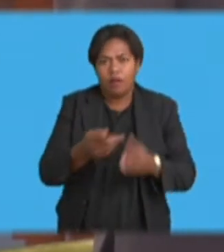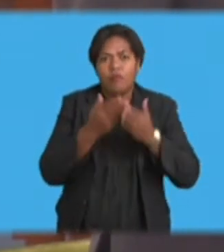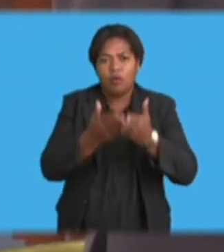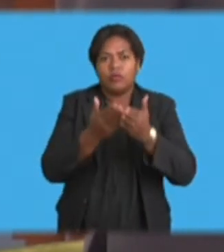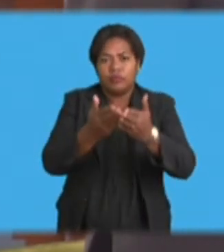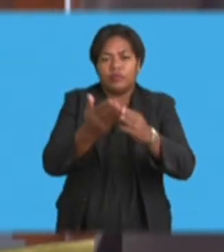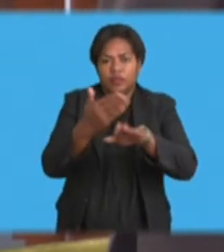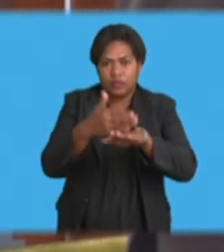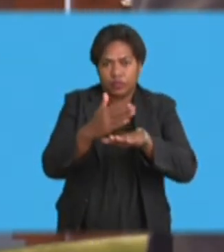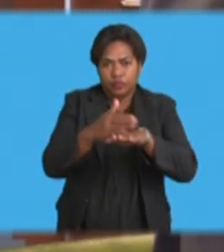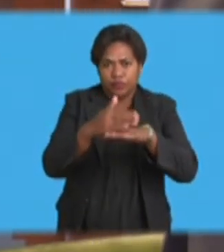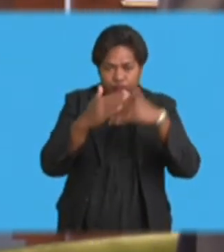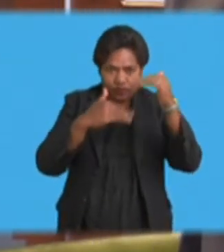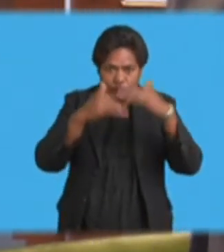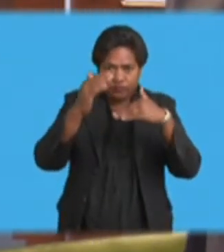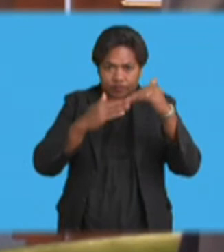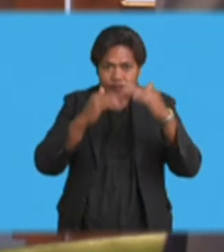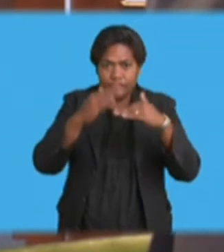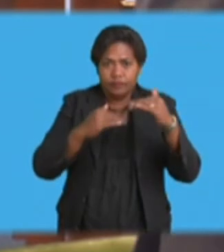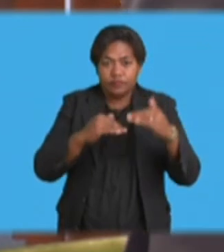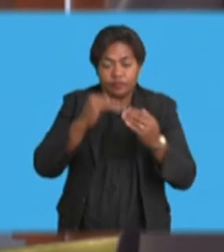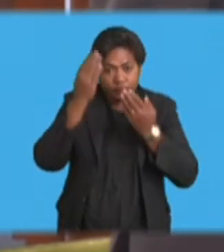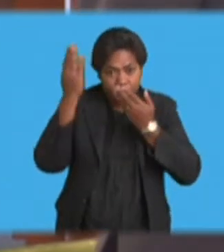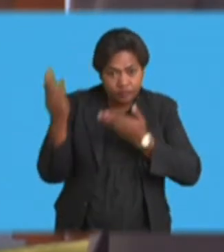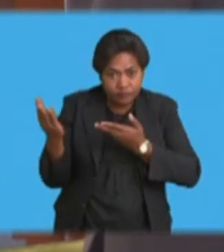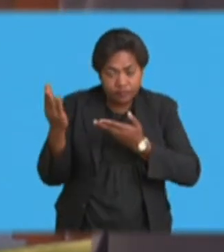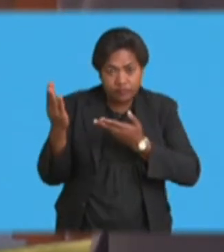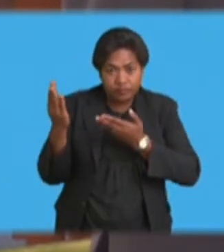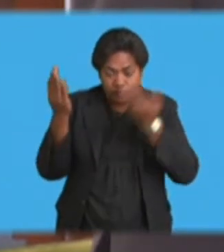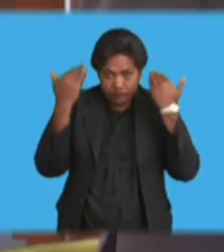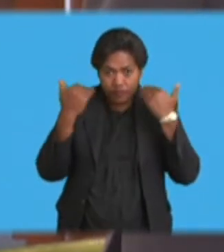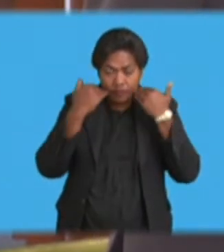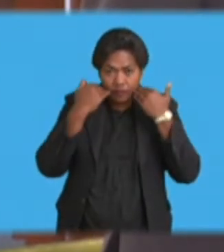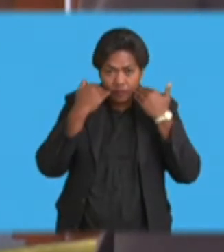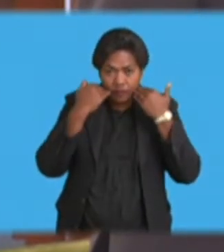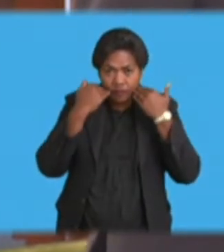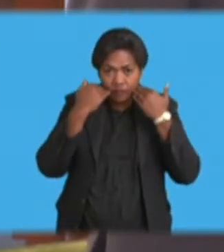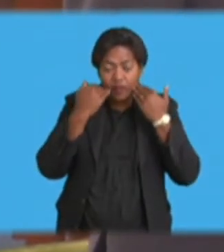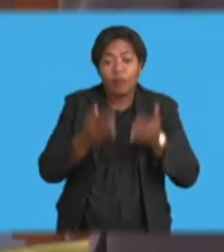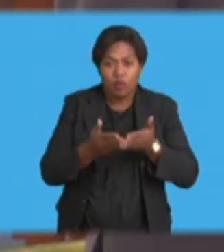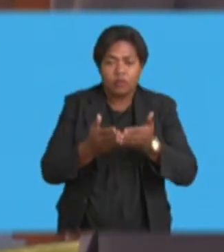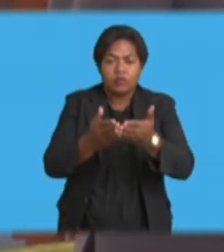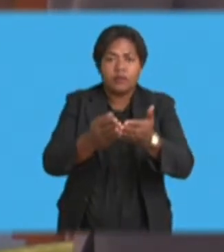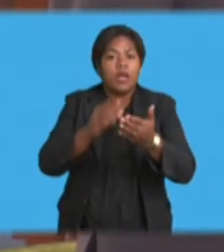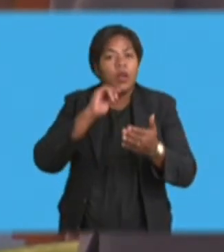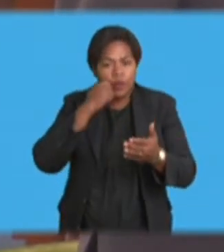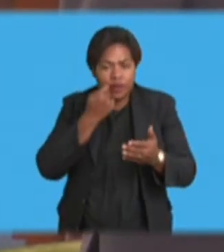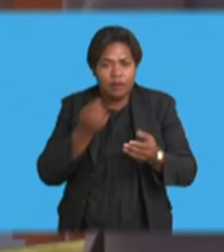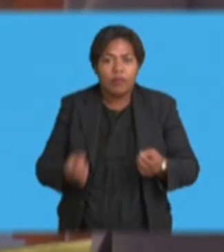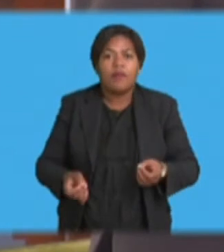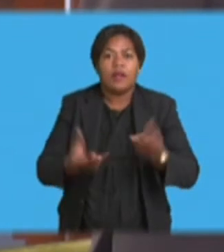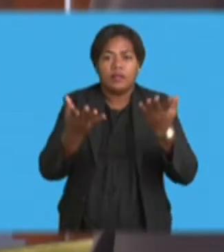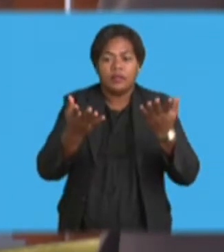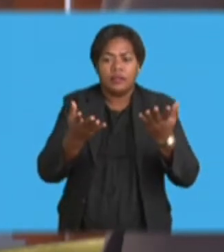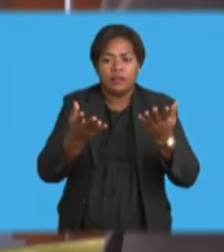Honourable Deputy Speaker, the multi-purpose vessel will provide medical services to the maritime islands and will have an